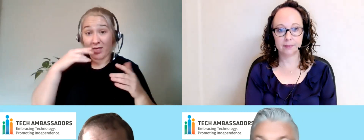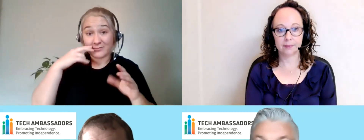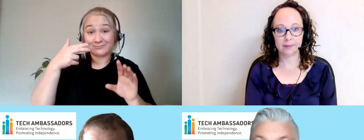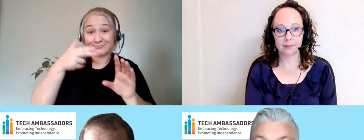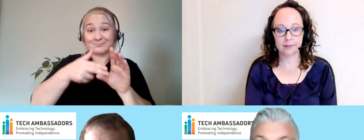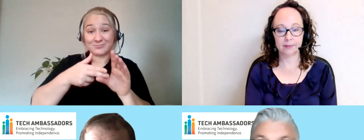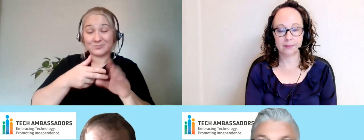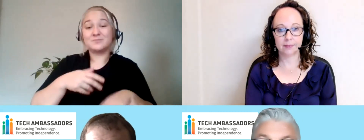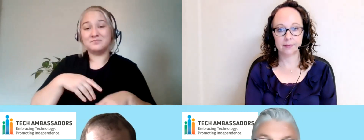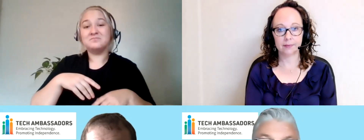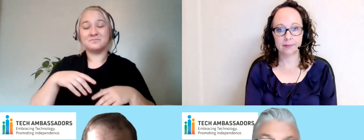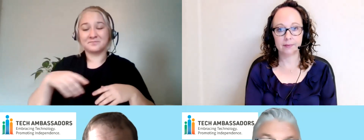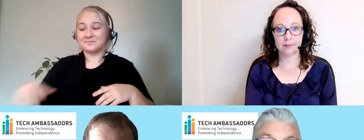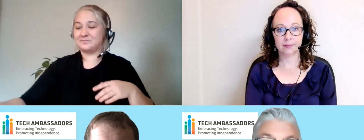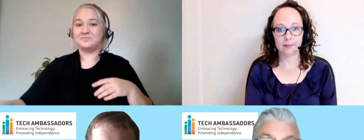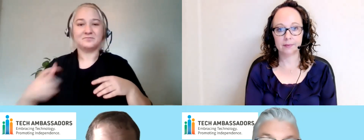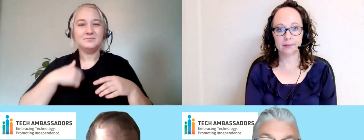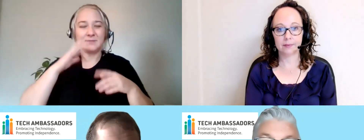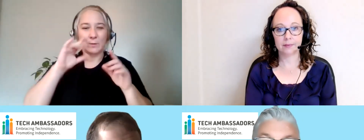poll.